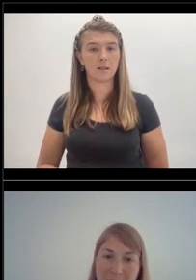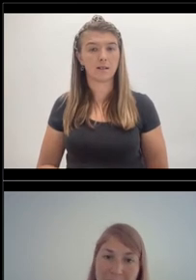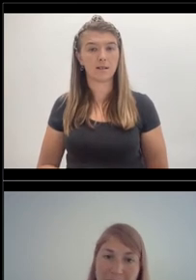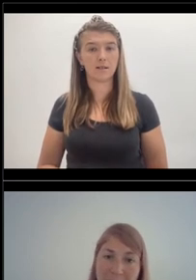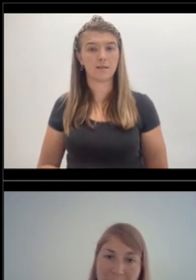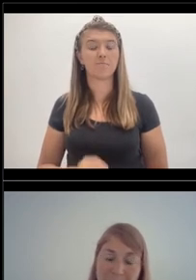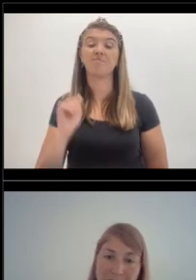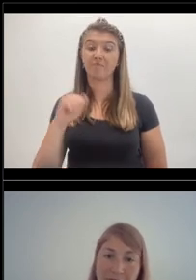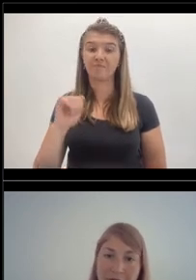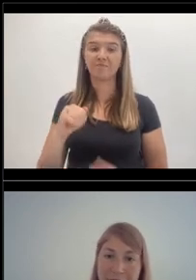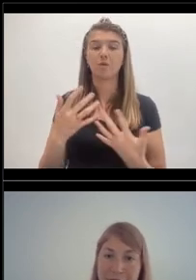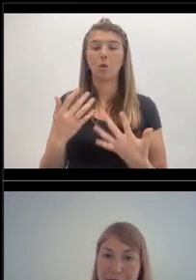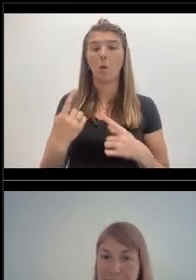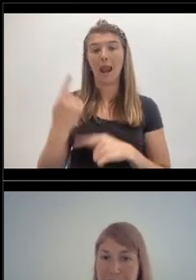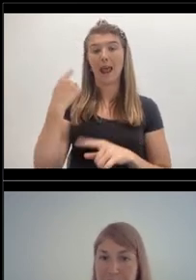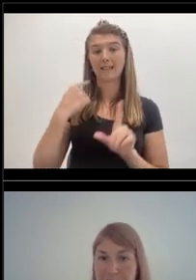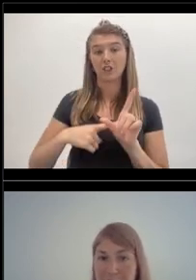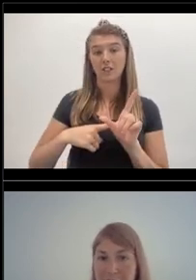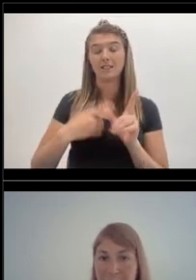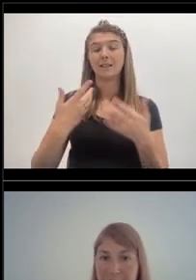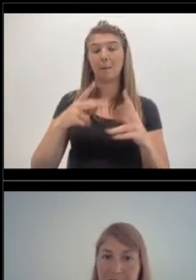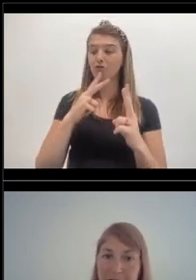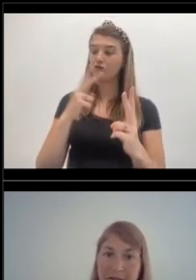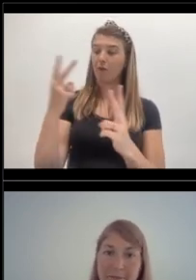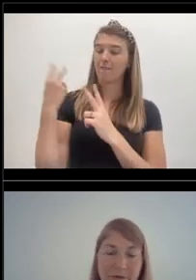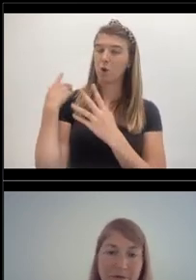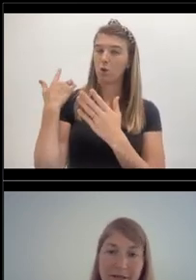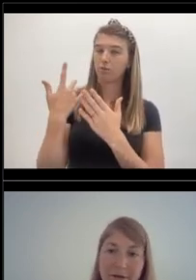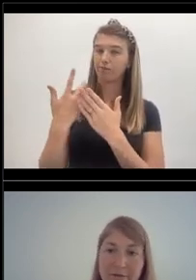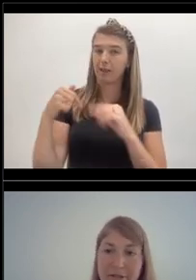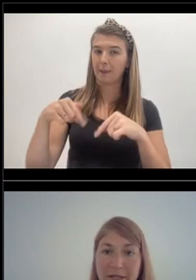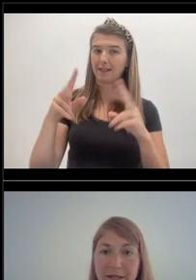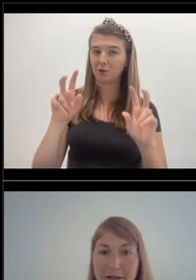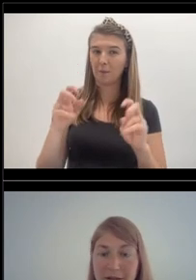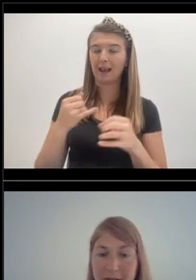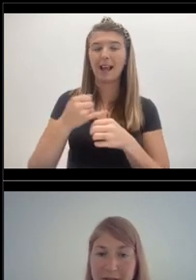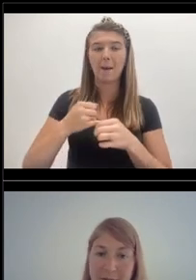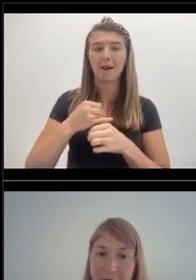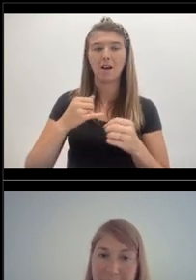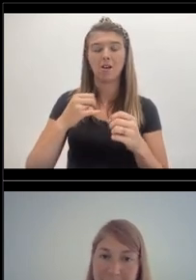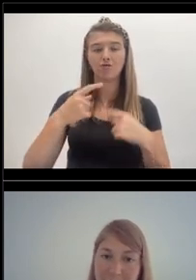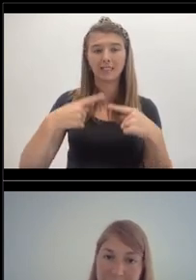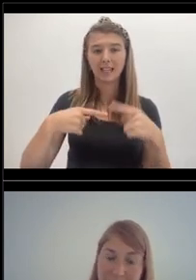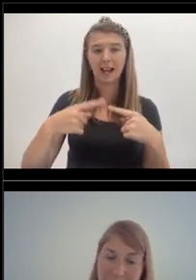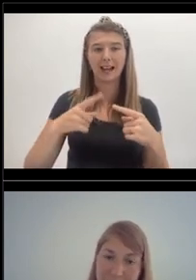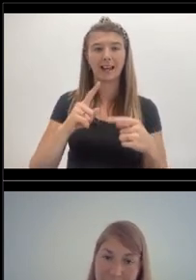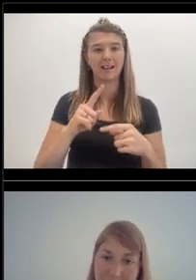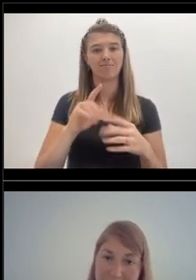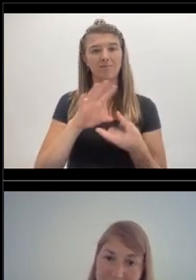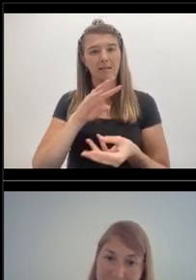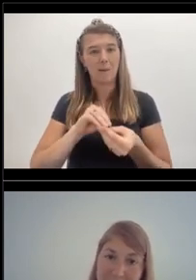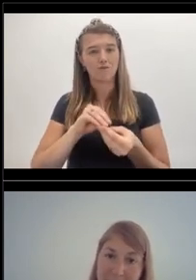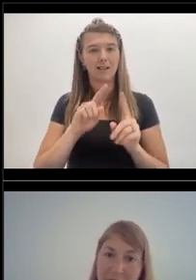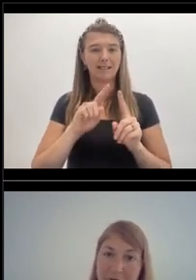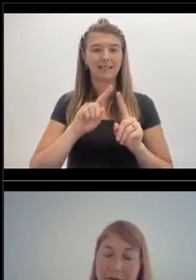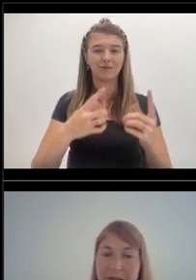Last year we published a review on the topic on chemical recycling, summarizing all the different